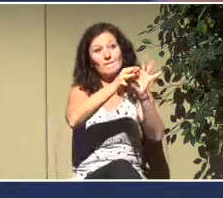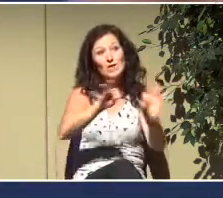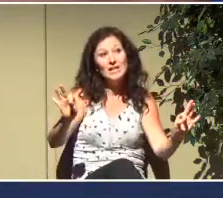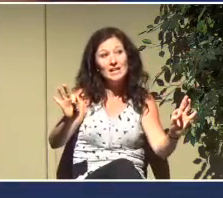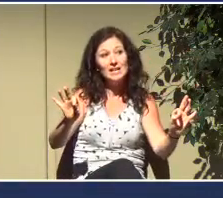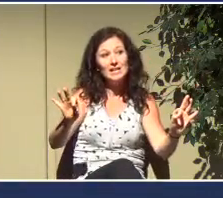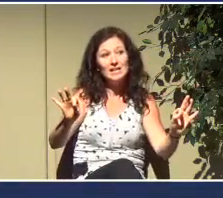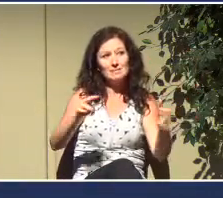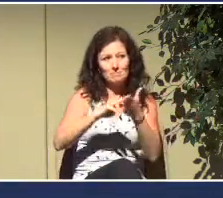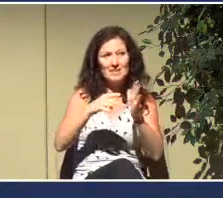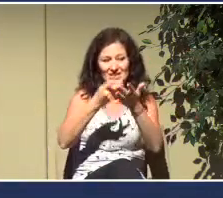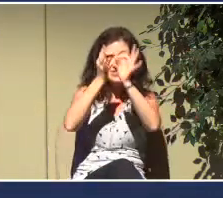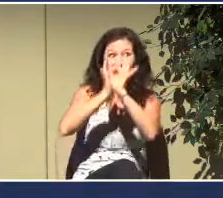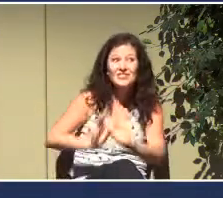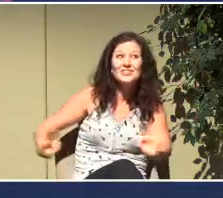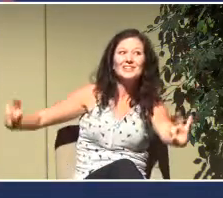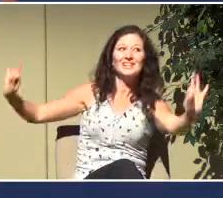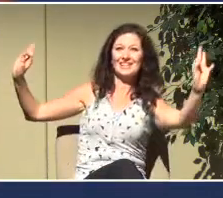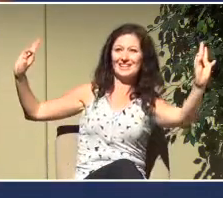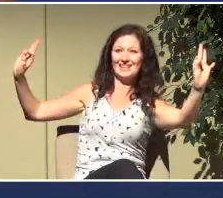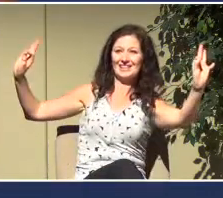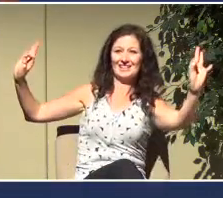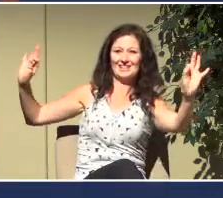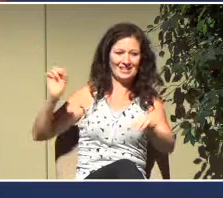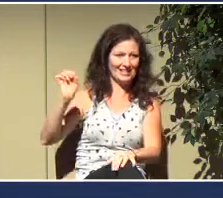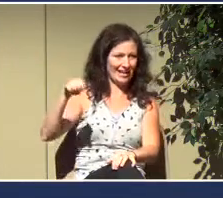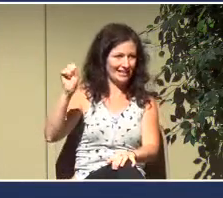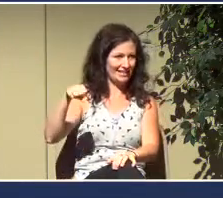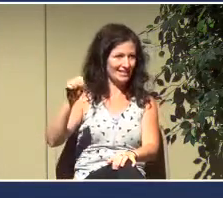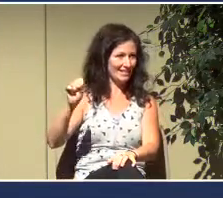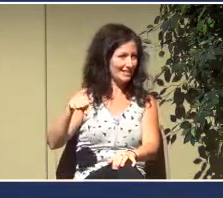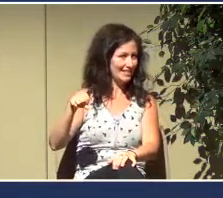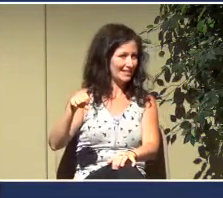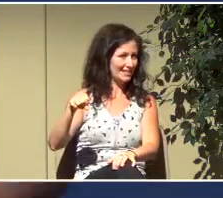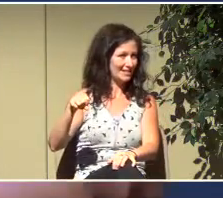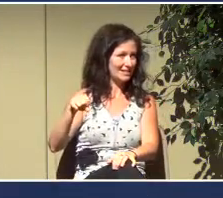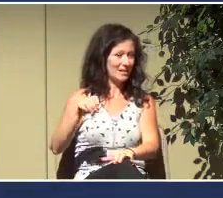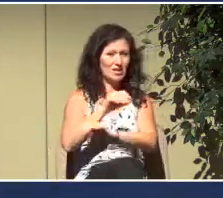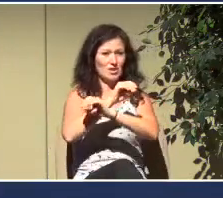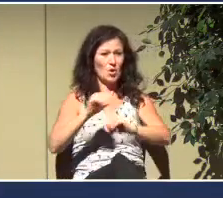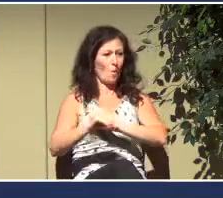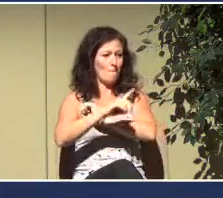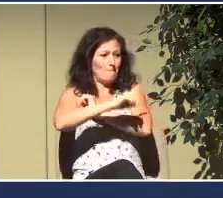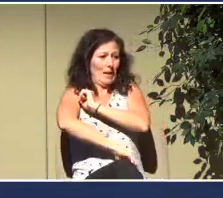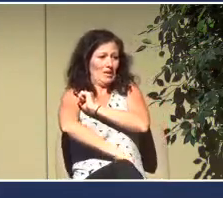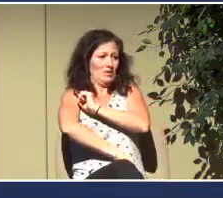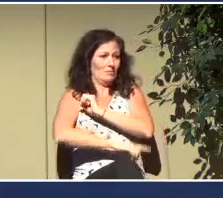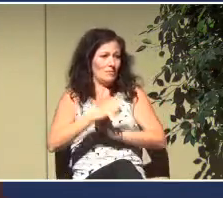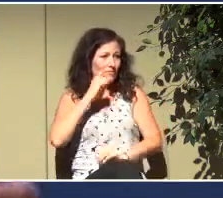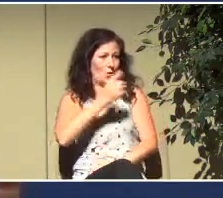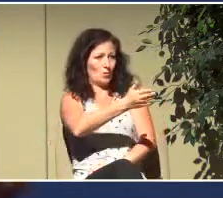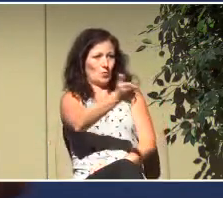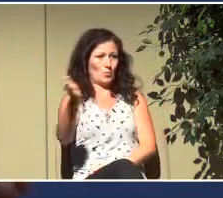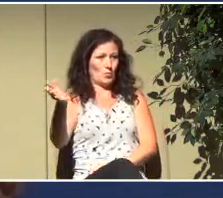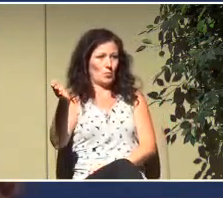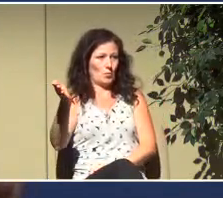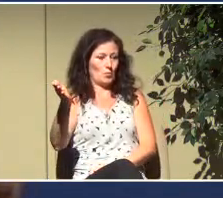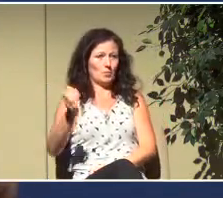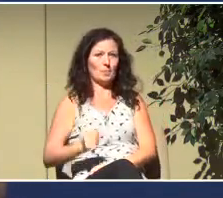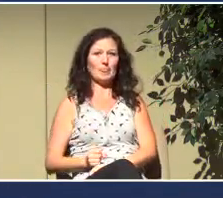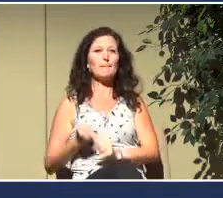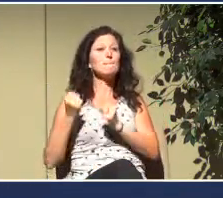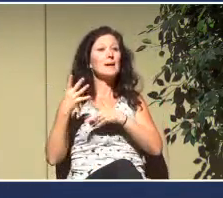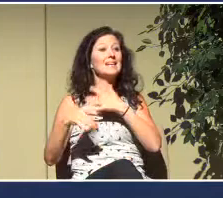indeed. Yeah, okay. So you are set free. All right? There is no condemnation for you. You know, back years ago, there was a show